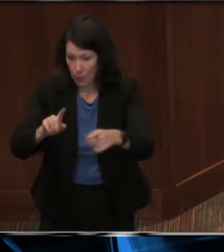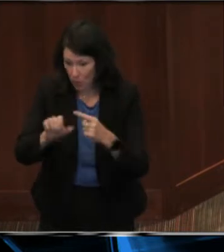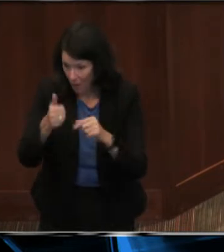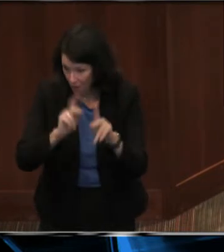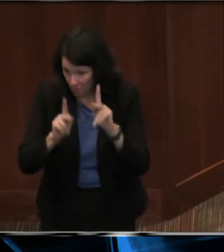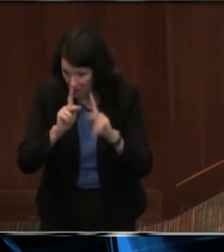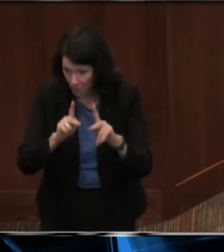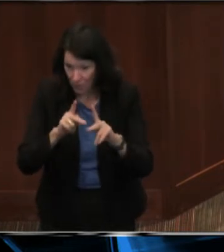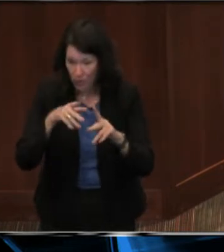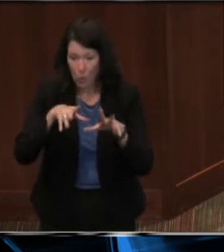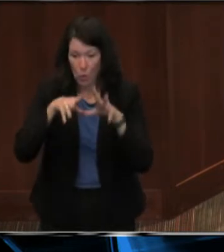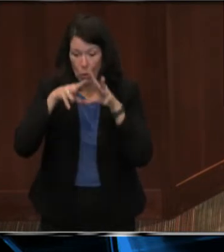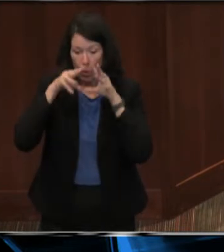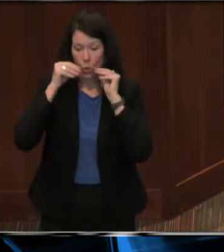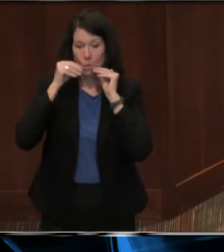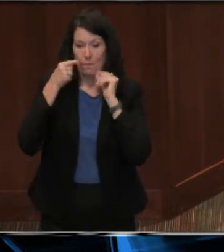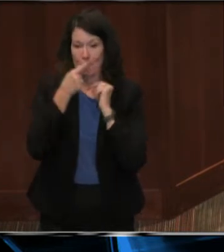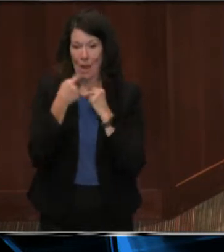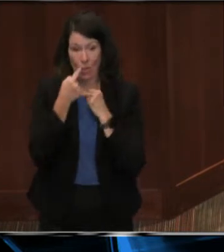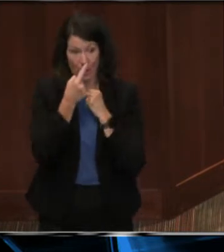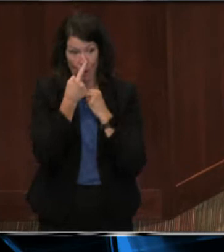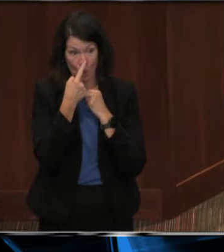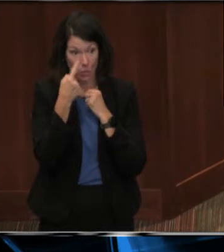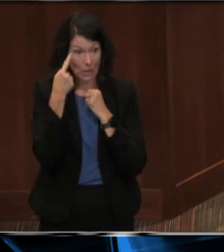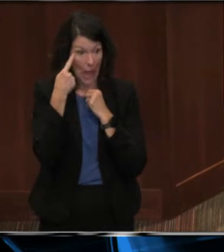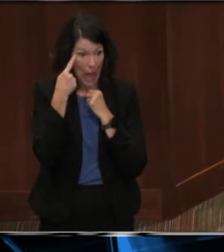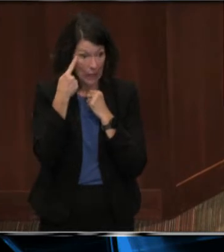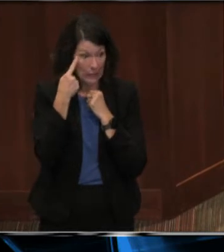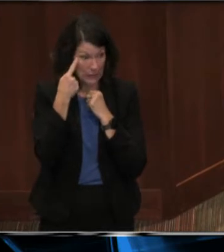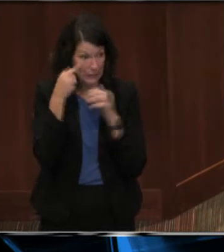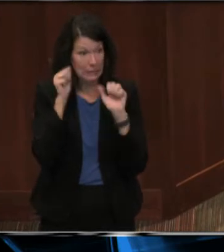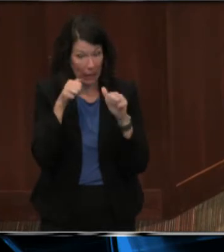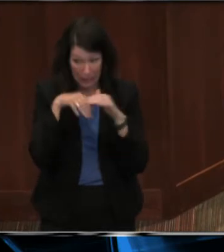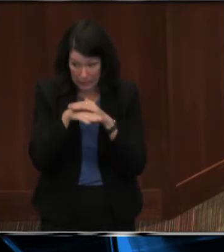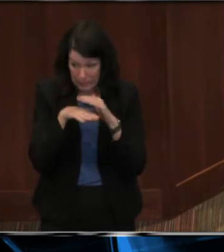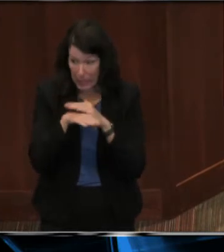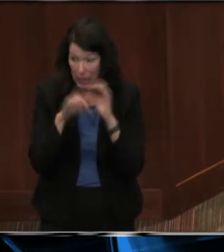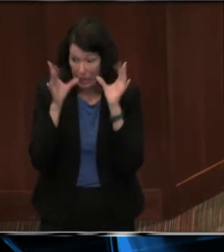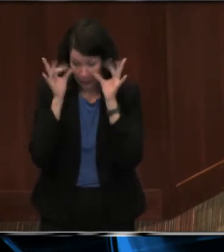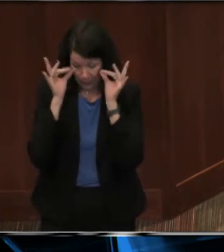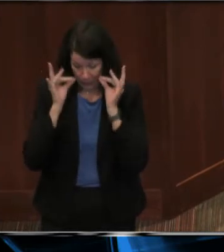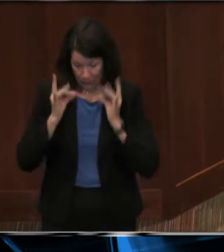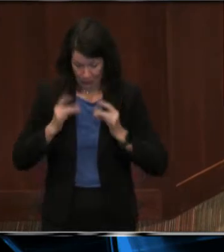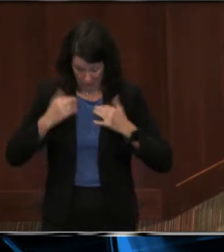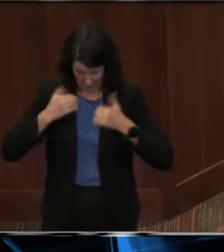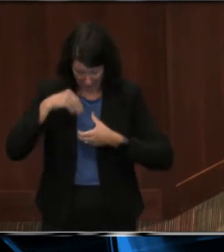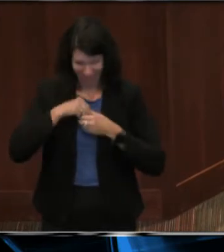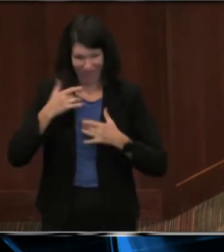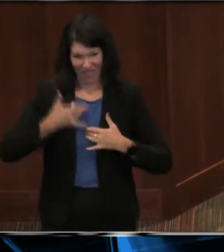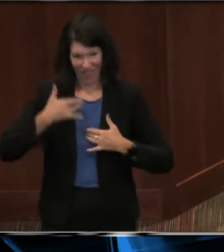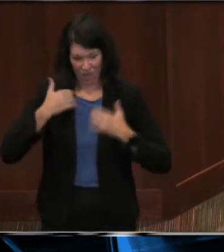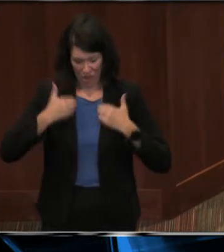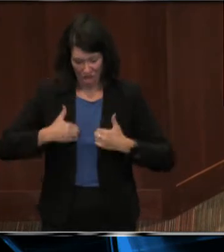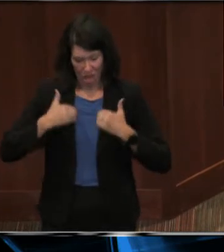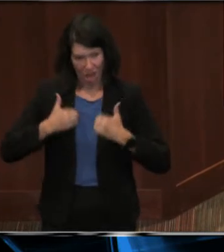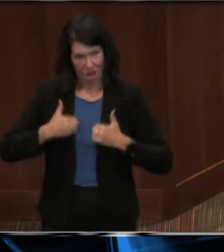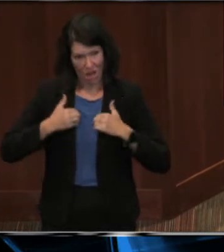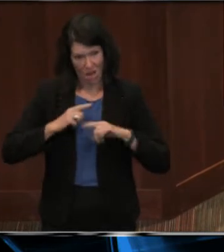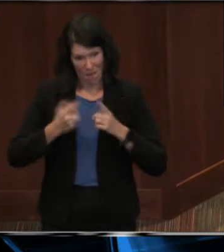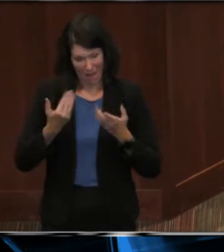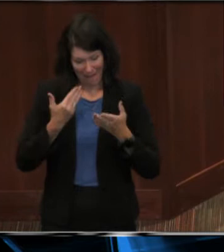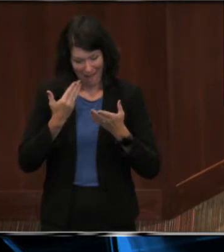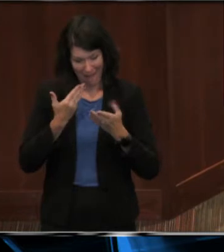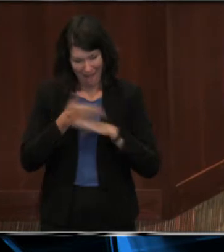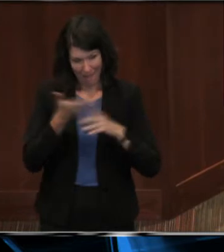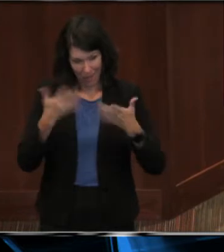then they enter through the mouth or nose, eyes of the other individual, infecting the lungs. But once they get into the lungs, they actually have